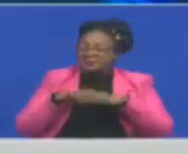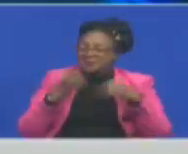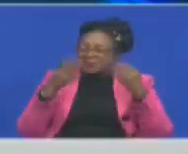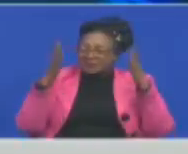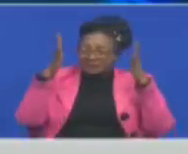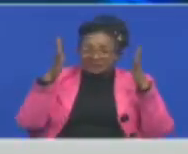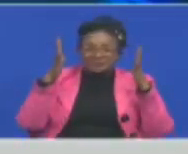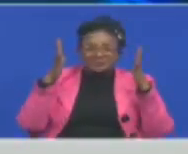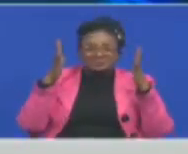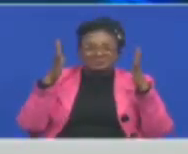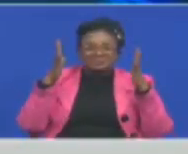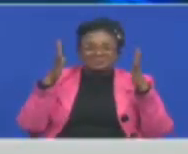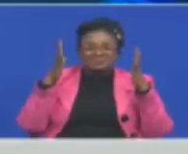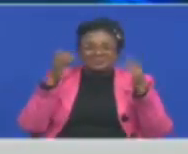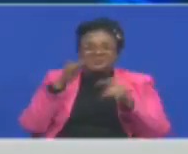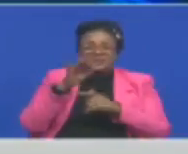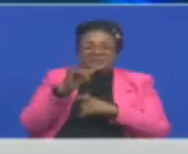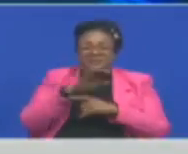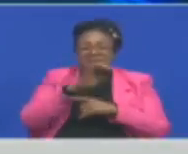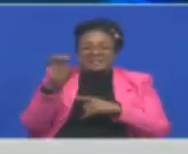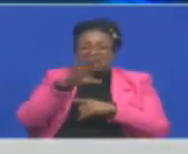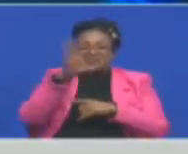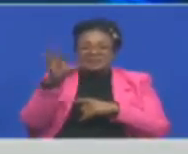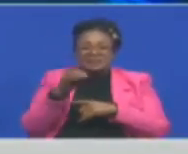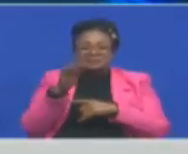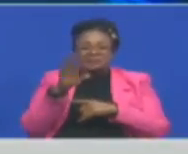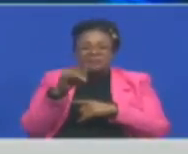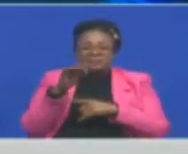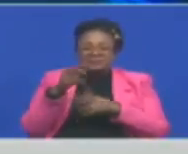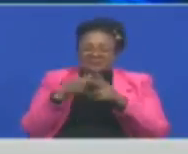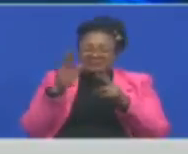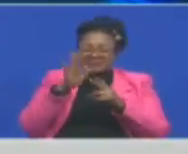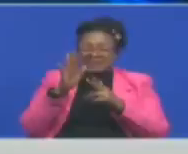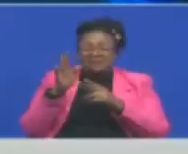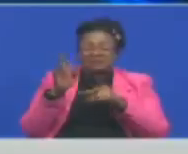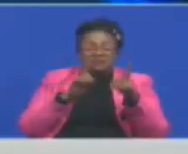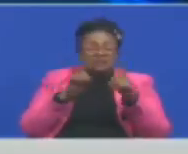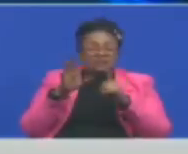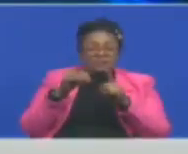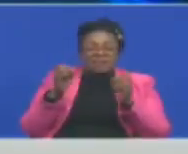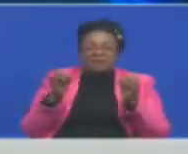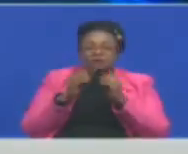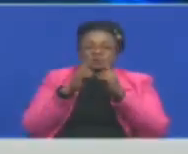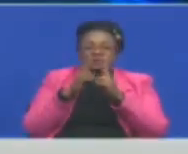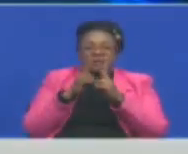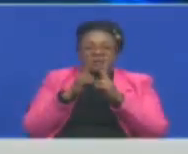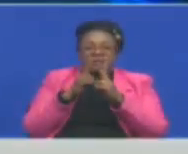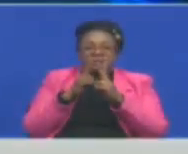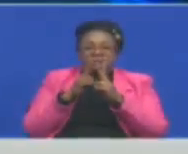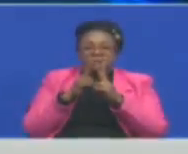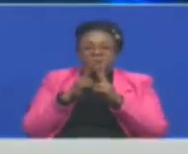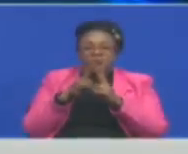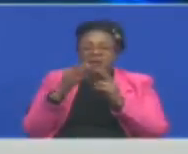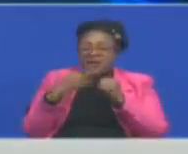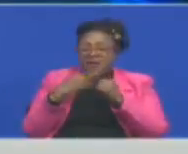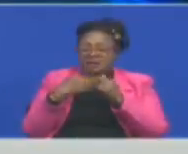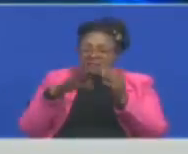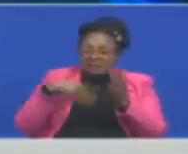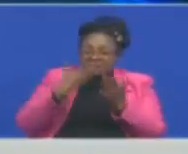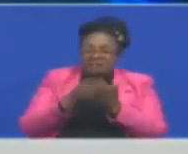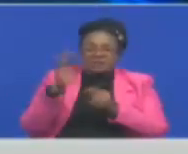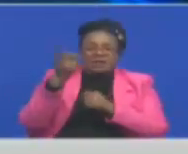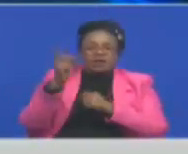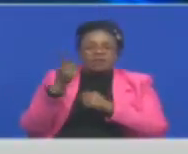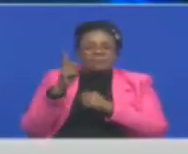Congratulations. The cyclists from East Africa who started their journey in Arusha, Tanzania on August 1st have arrived in Nairobi.